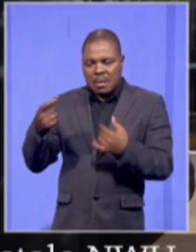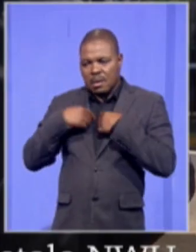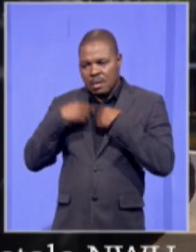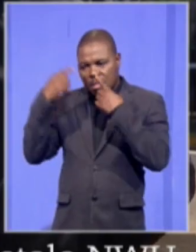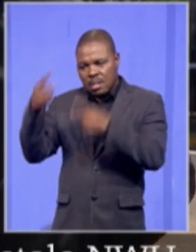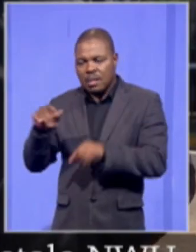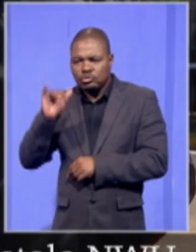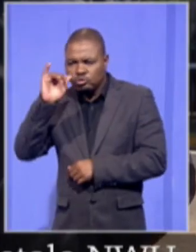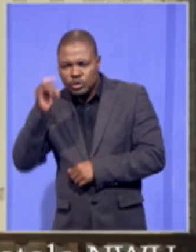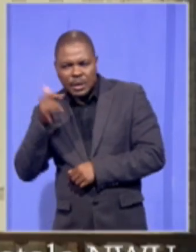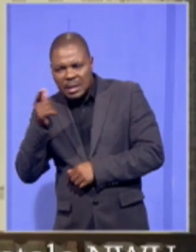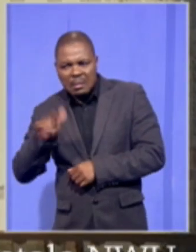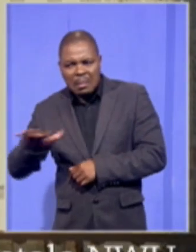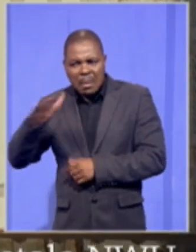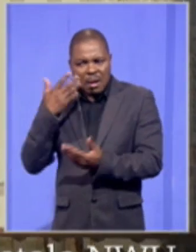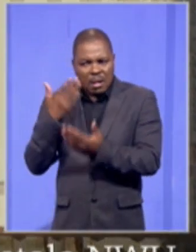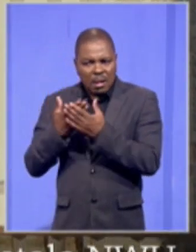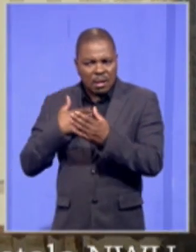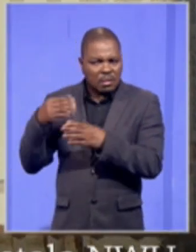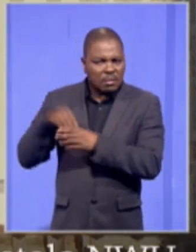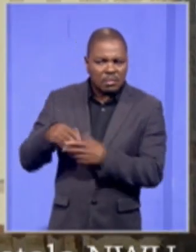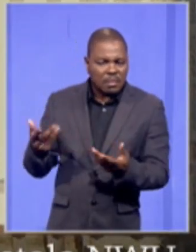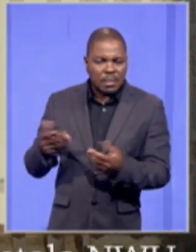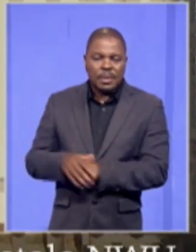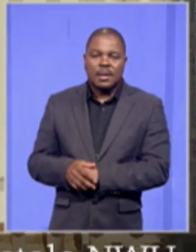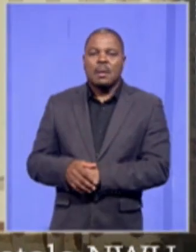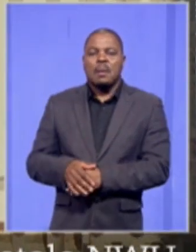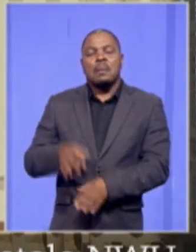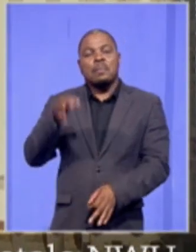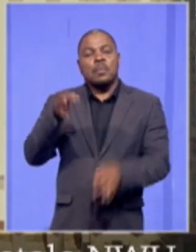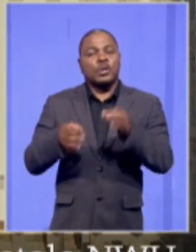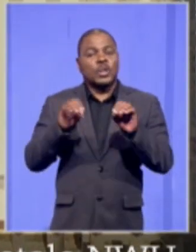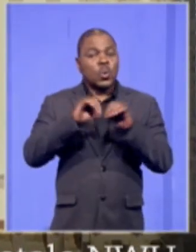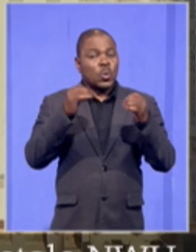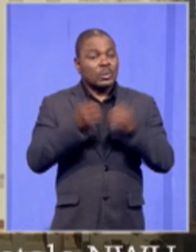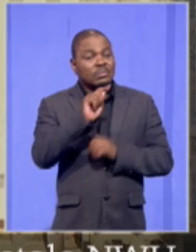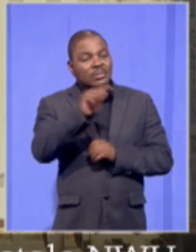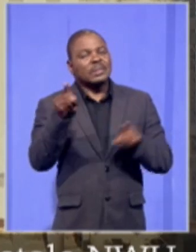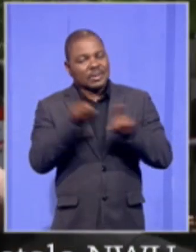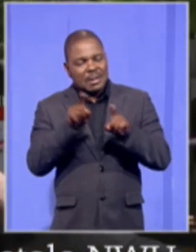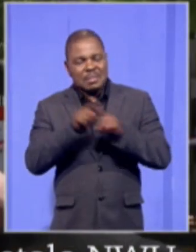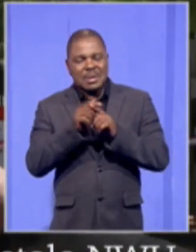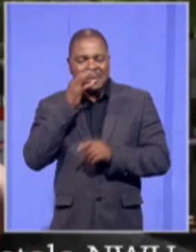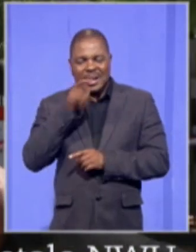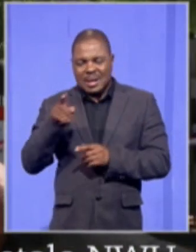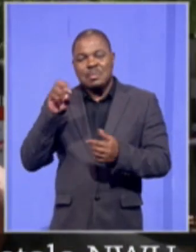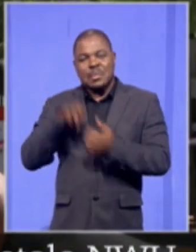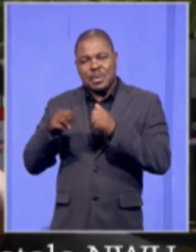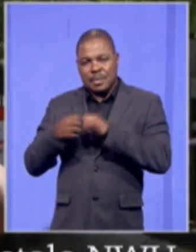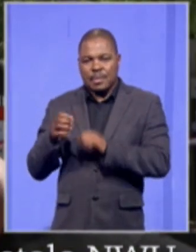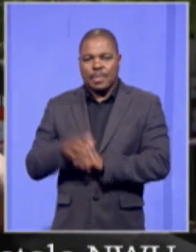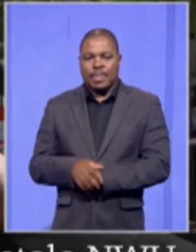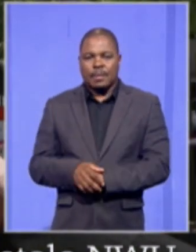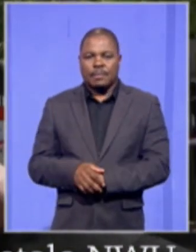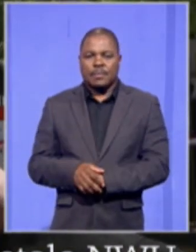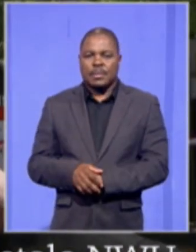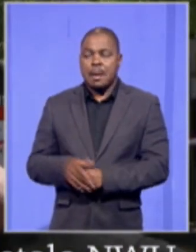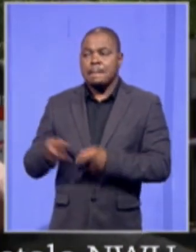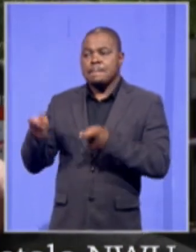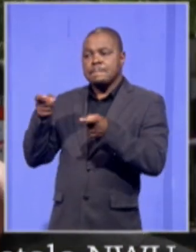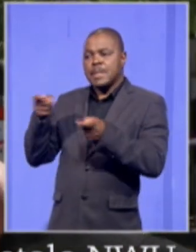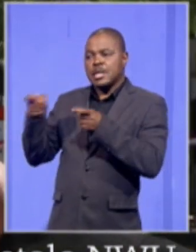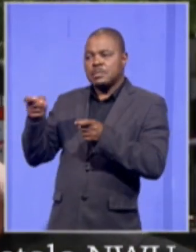a gona space. Mekgatlo ya baithuti ya sepolotiki le yona ya re seno se a tshwenya. So we're trying to speak le